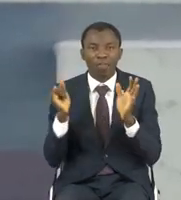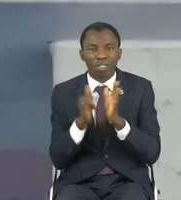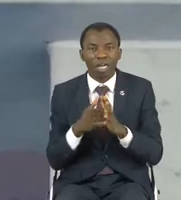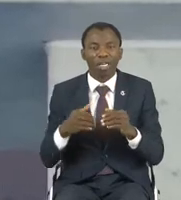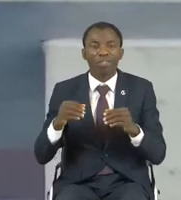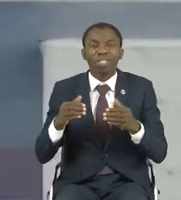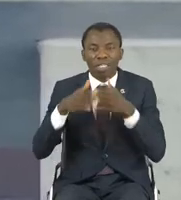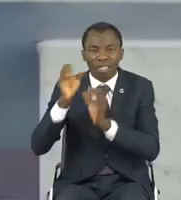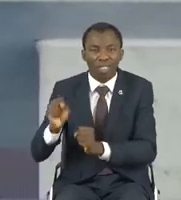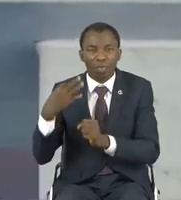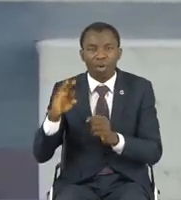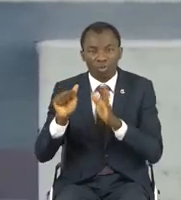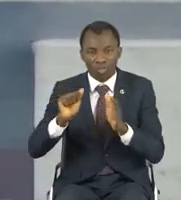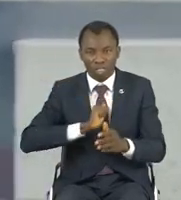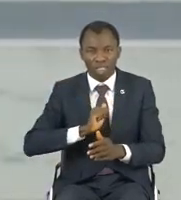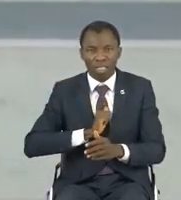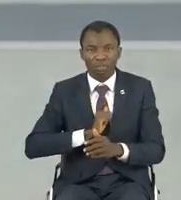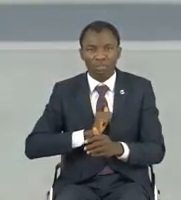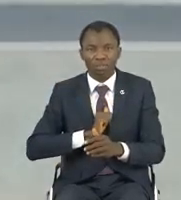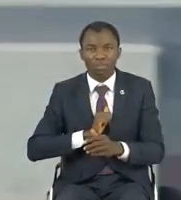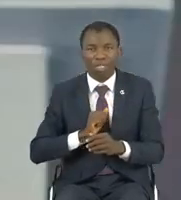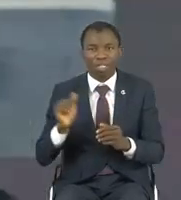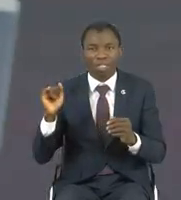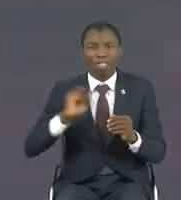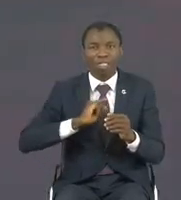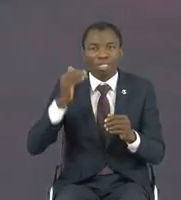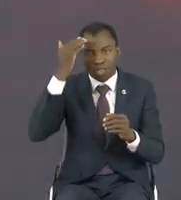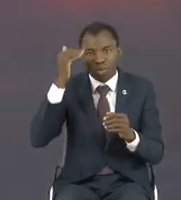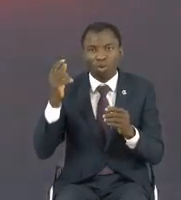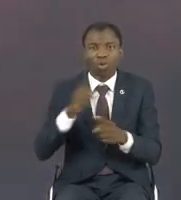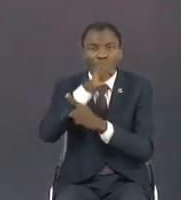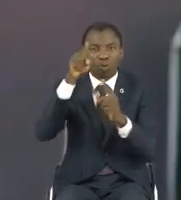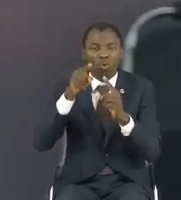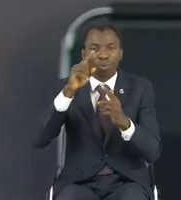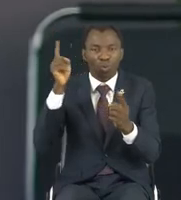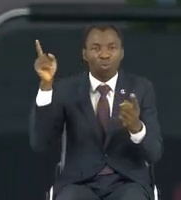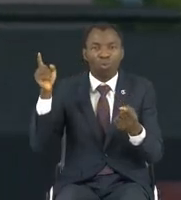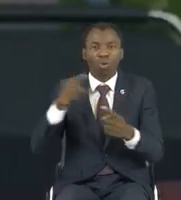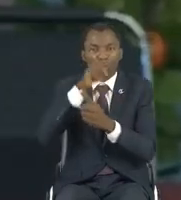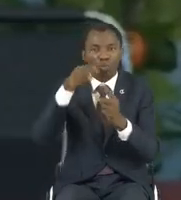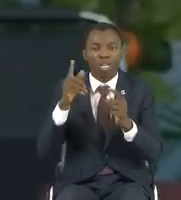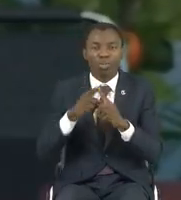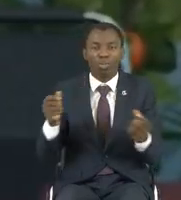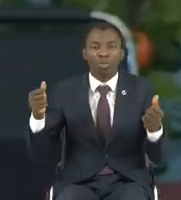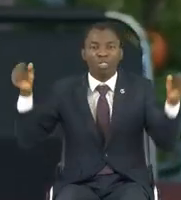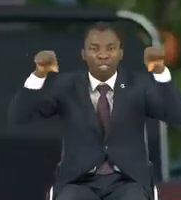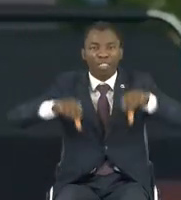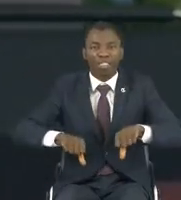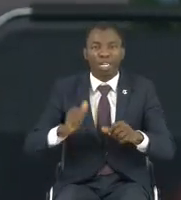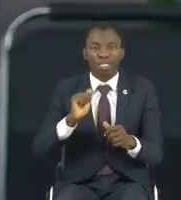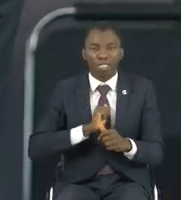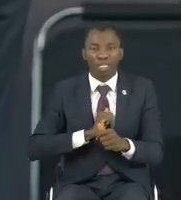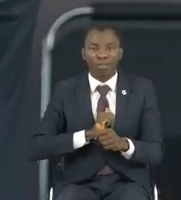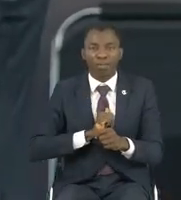self, they knew when to deny self. They knew when to determine